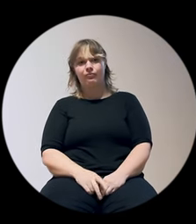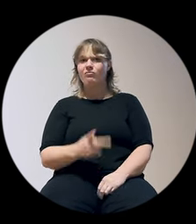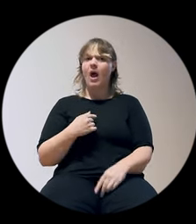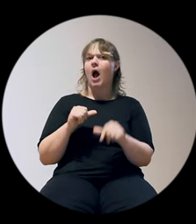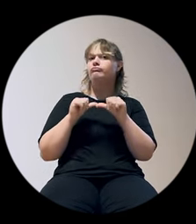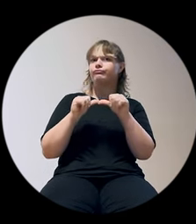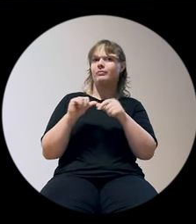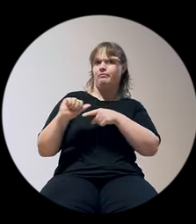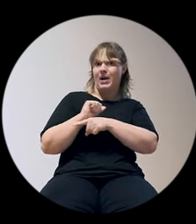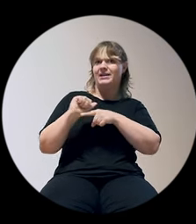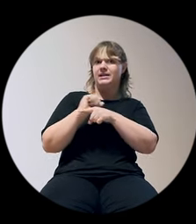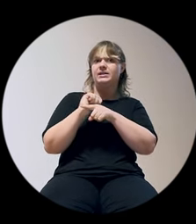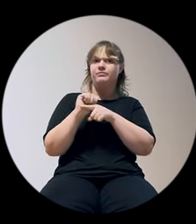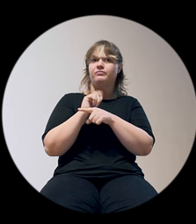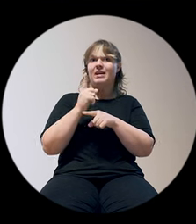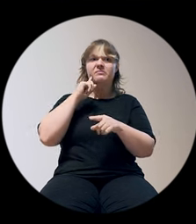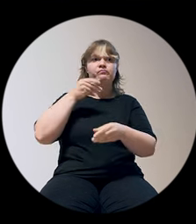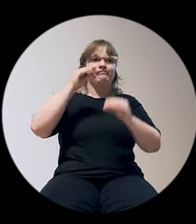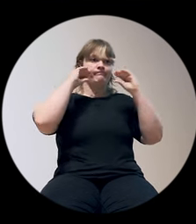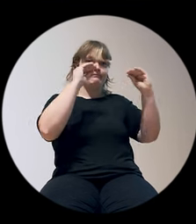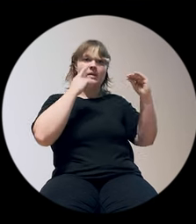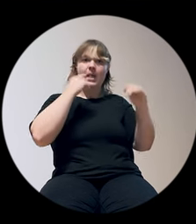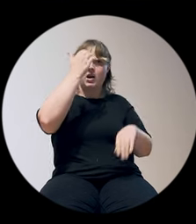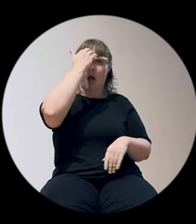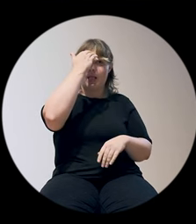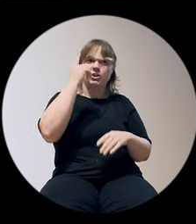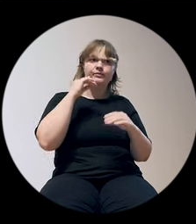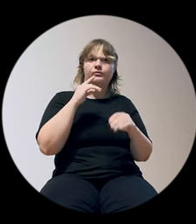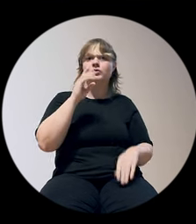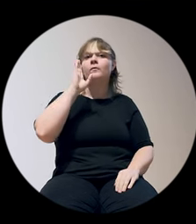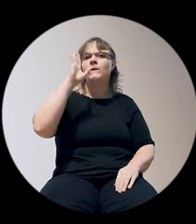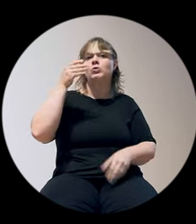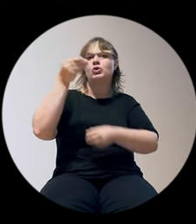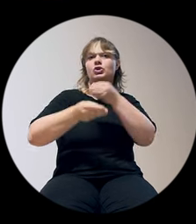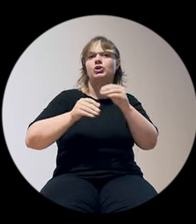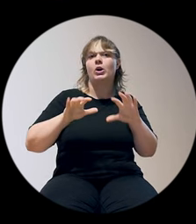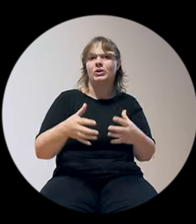continually practice in passing that knowledge down to next future generations.